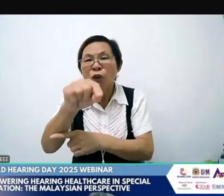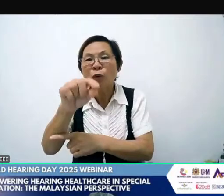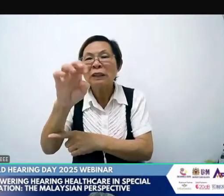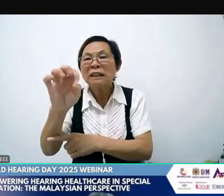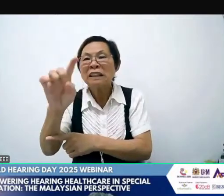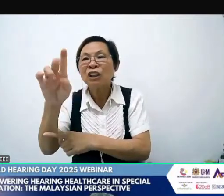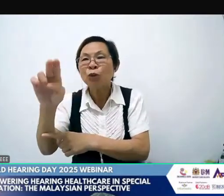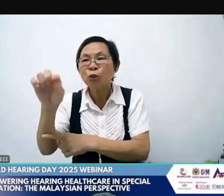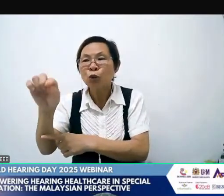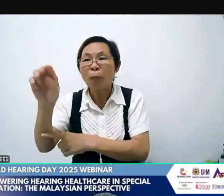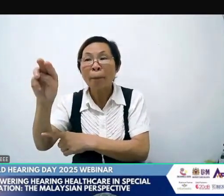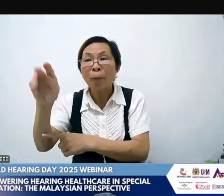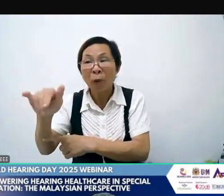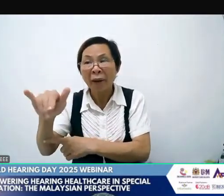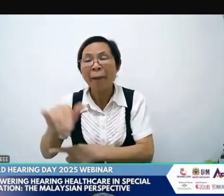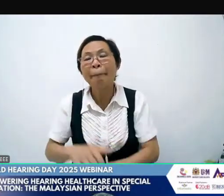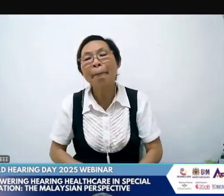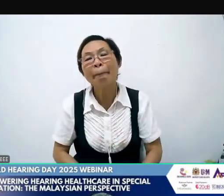training@seameosen.edu.my.